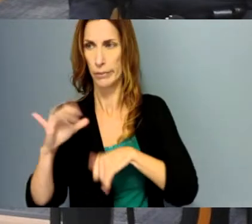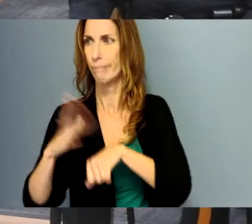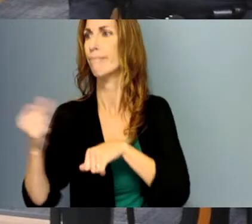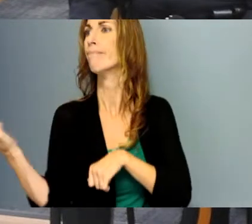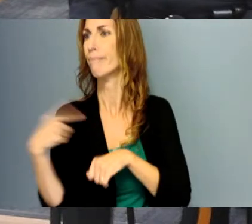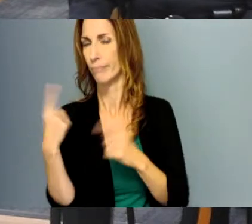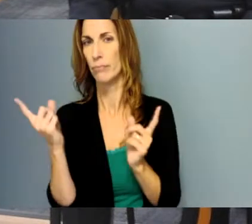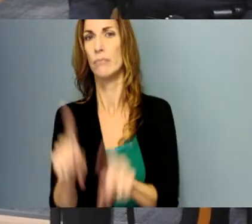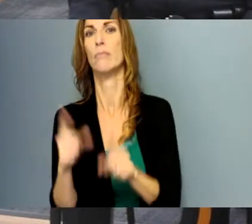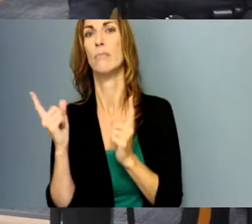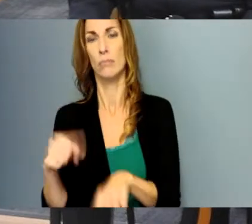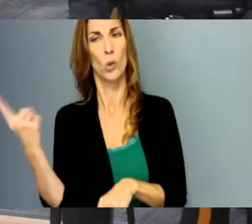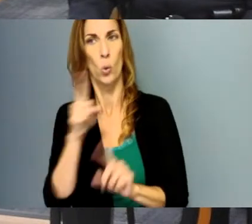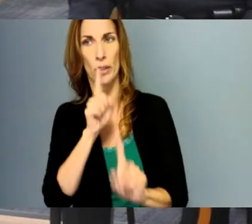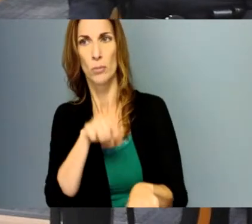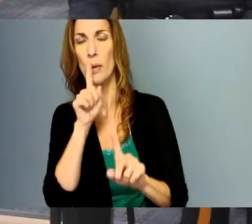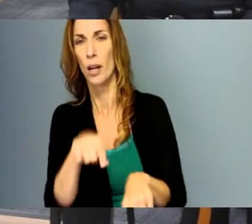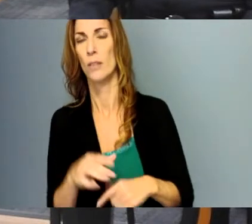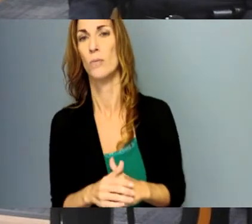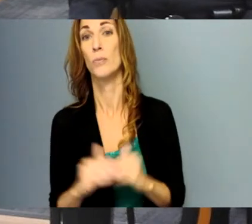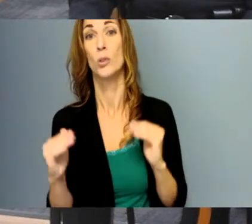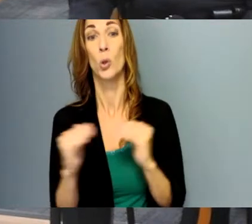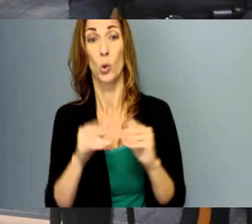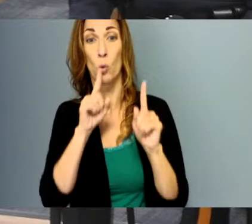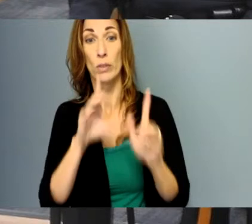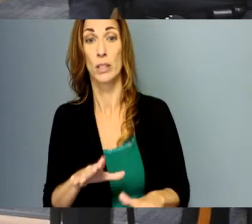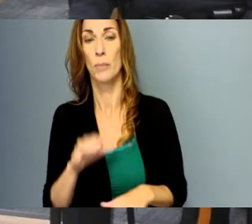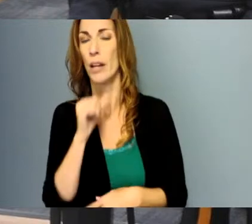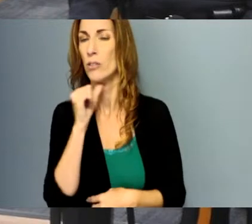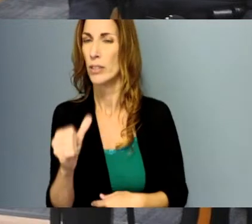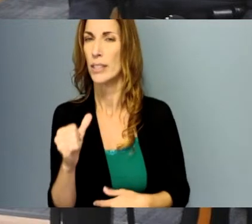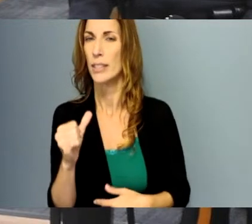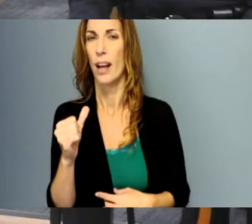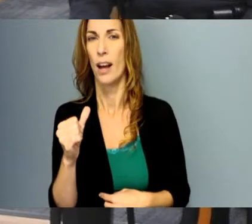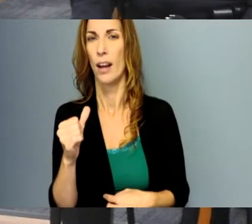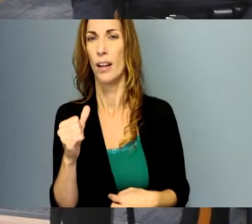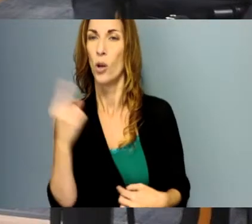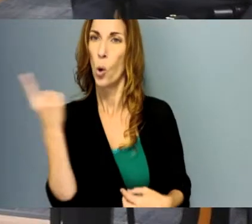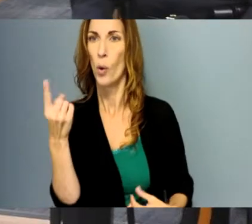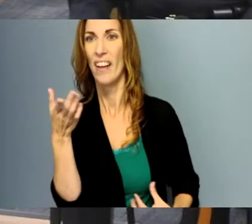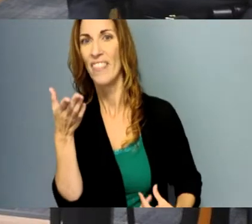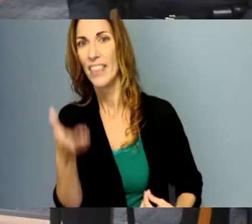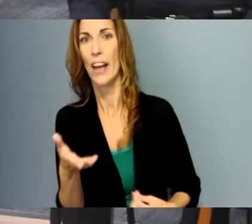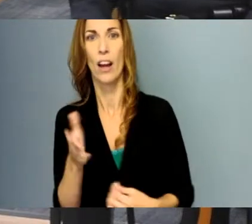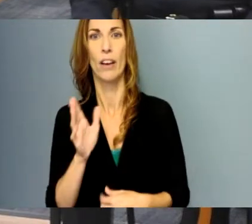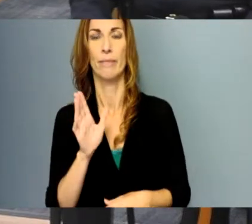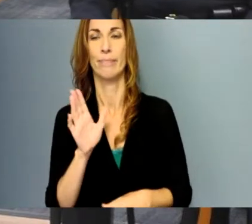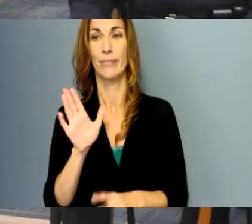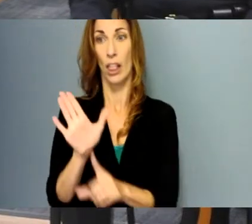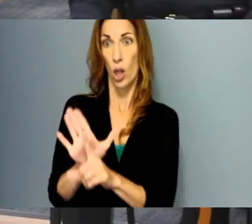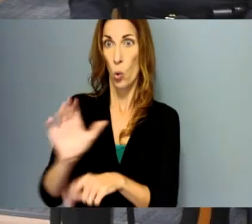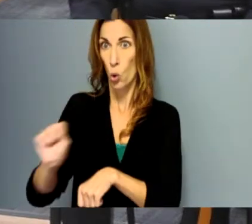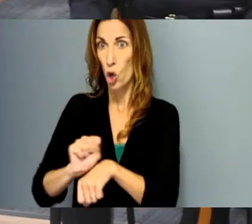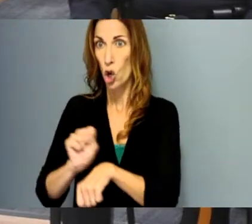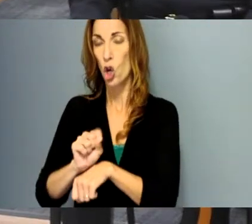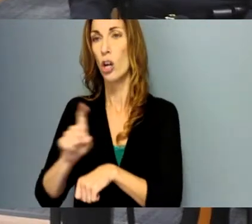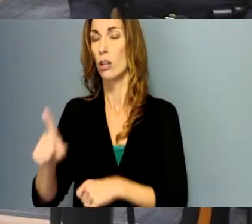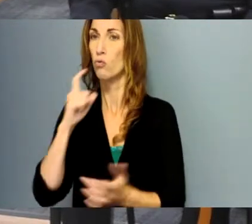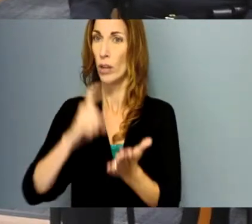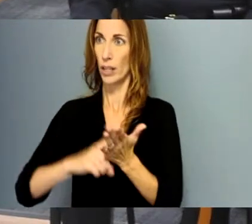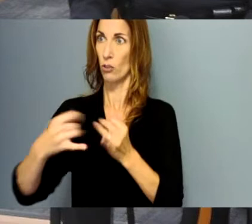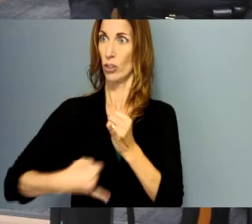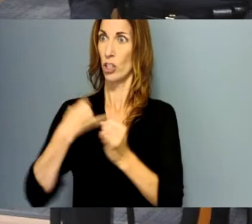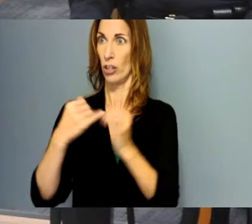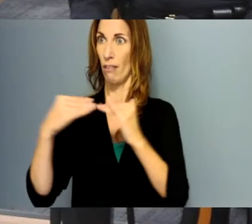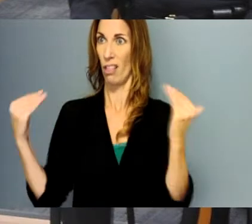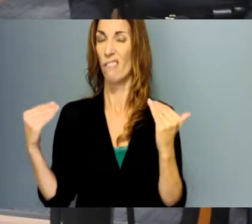always responding. So the co-responders are not only having their work being recognized on an international level, but